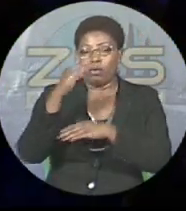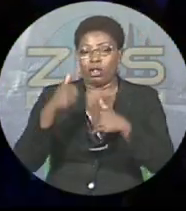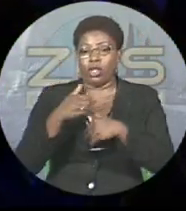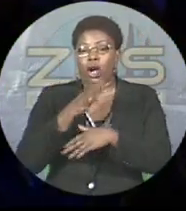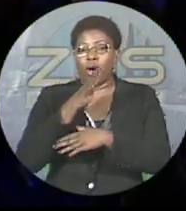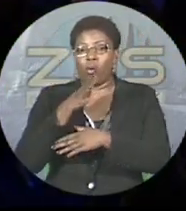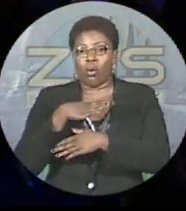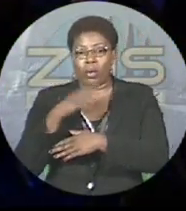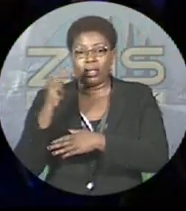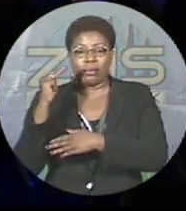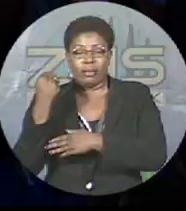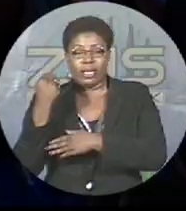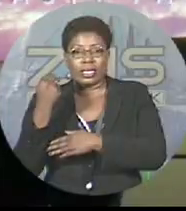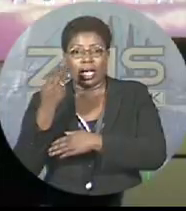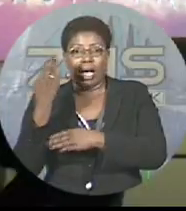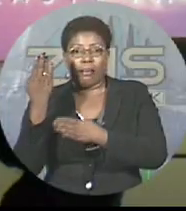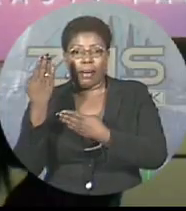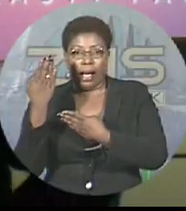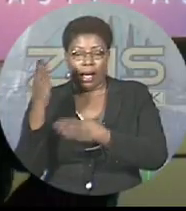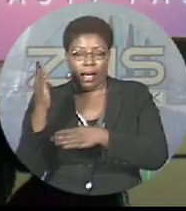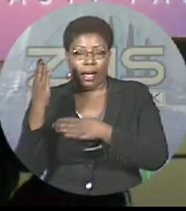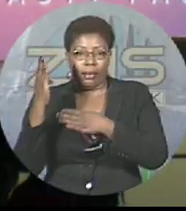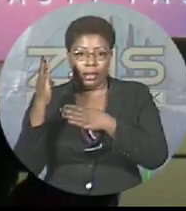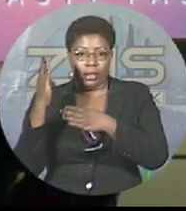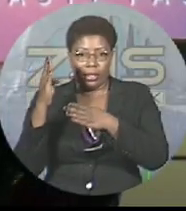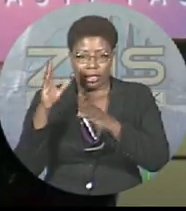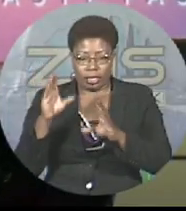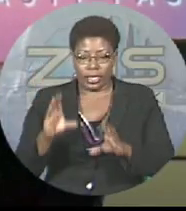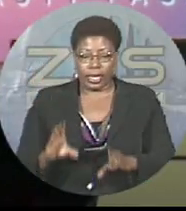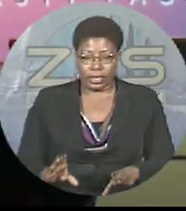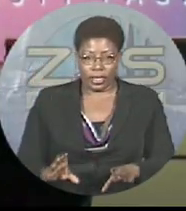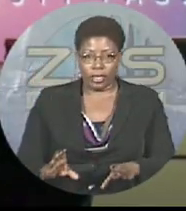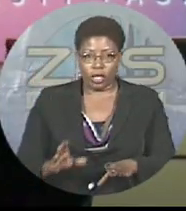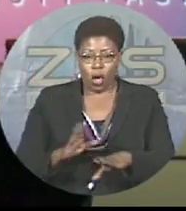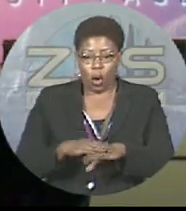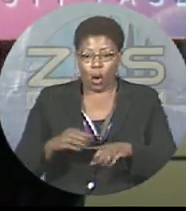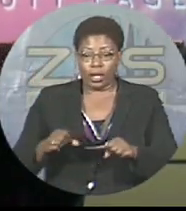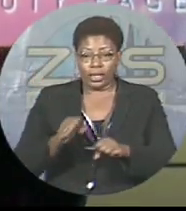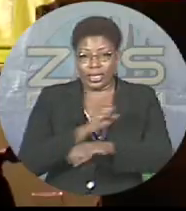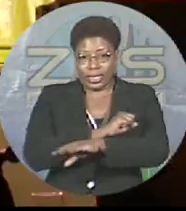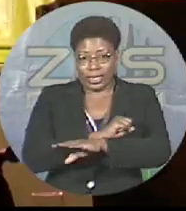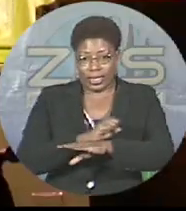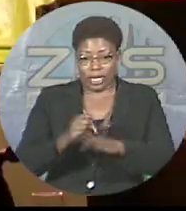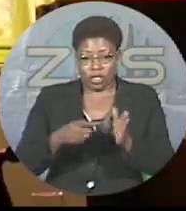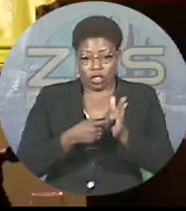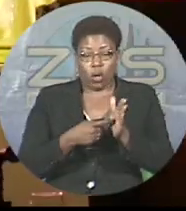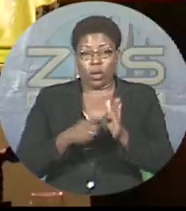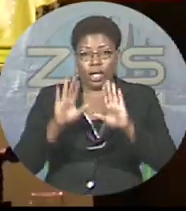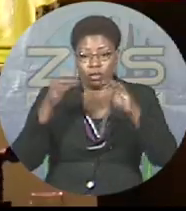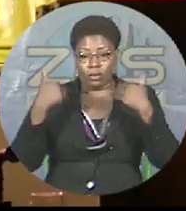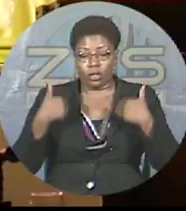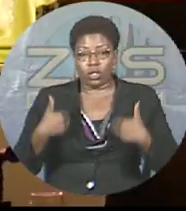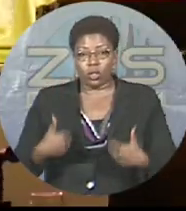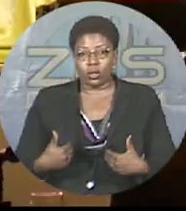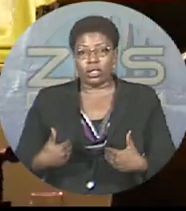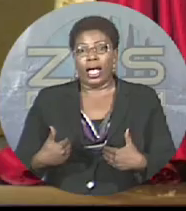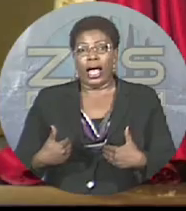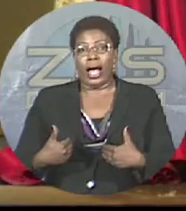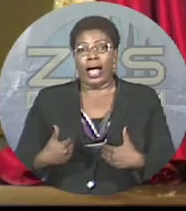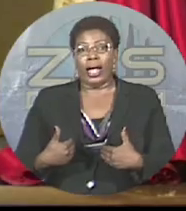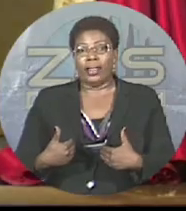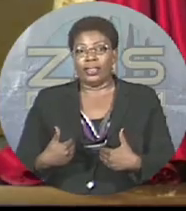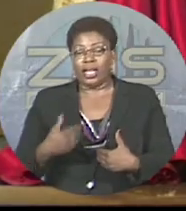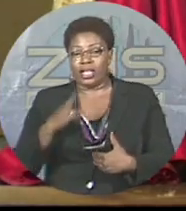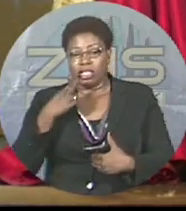this year's Miss Bahamas World pageant contestants. On stage, they strutted their swimsuits and were poised in their evening gowns.